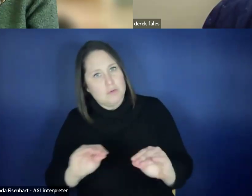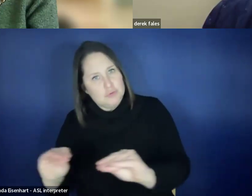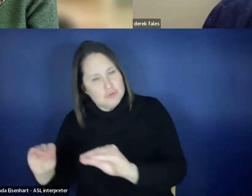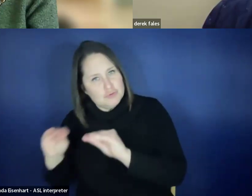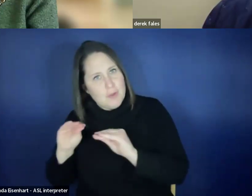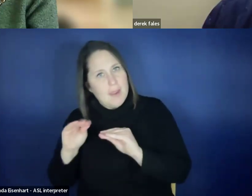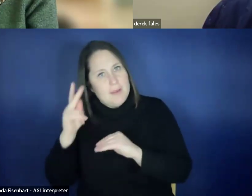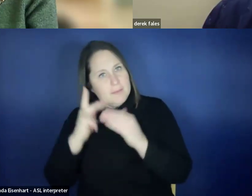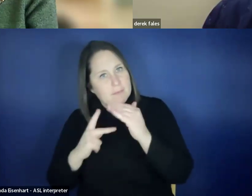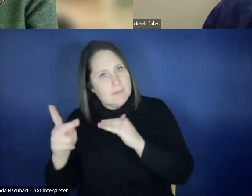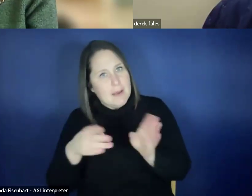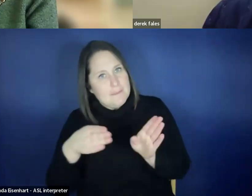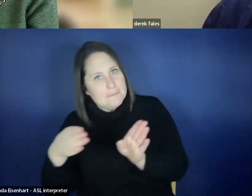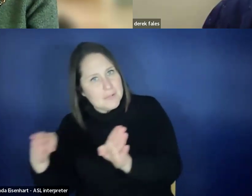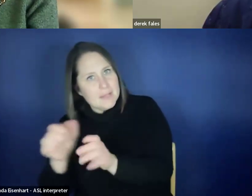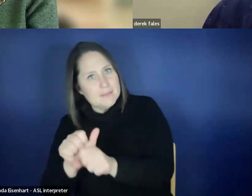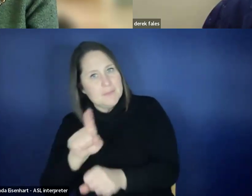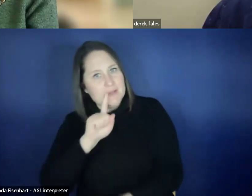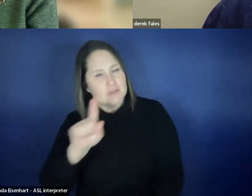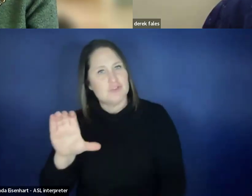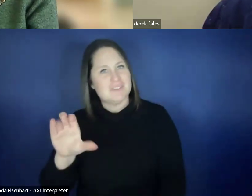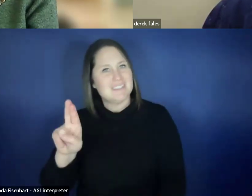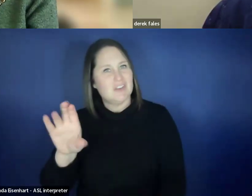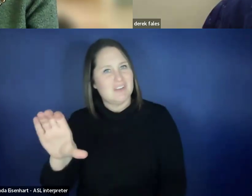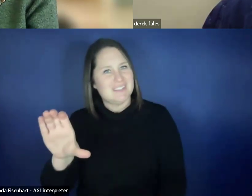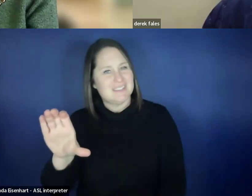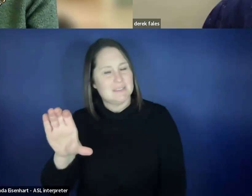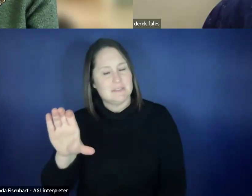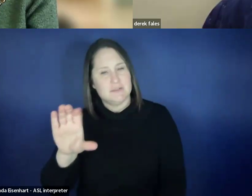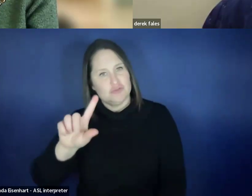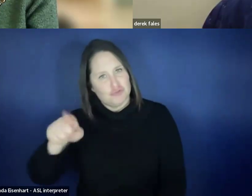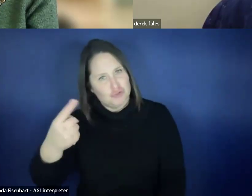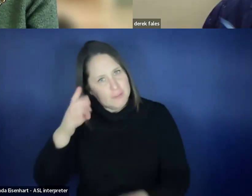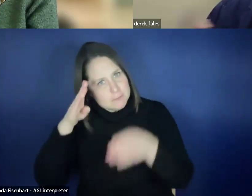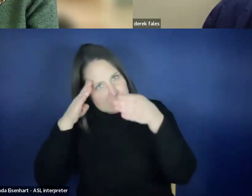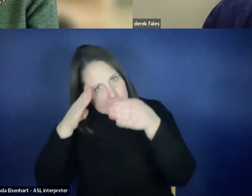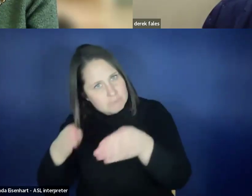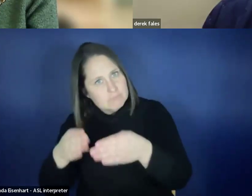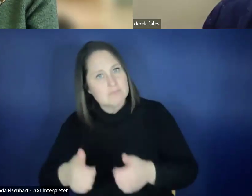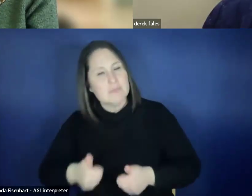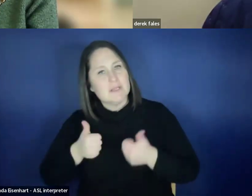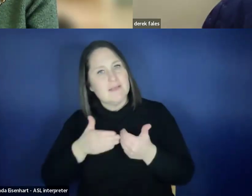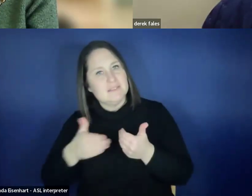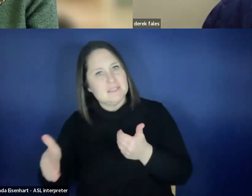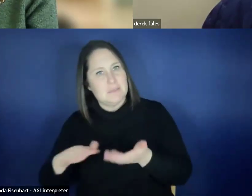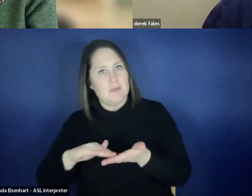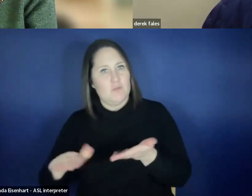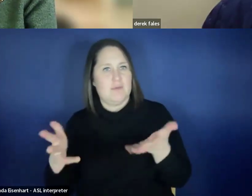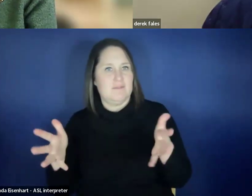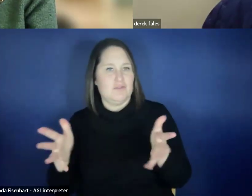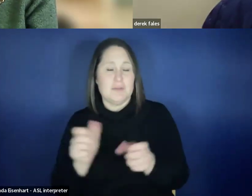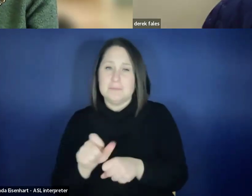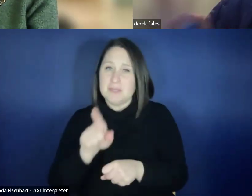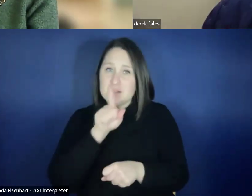be able to make sure that the CRCs can continue to only support lifespan members, and to ensure that